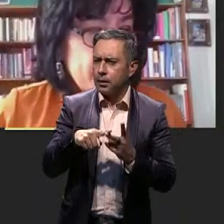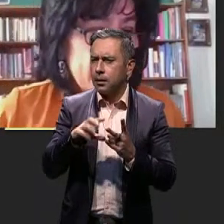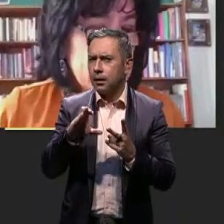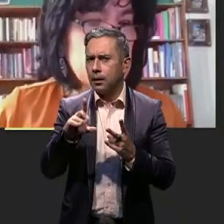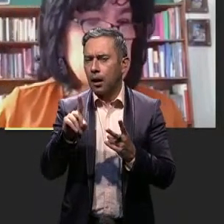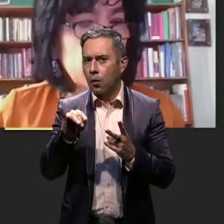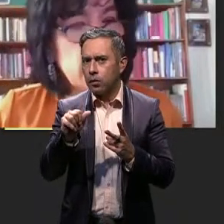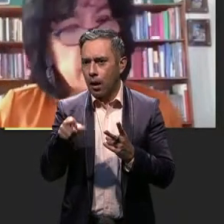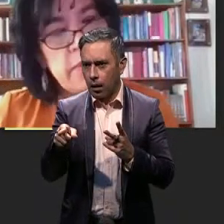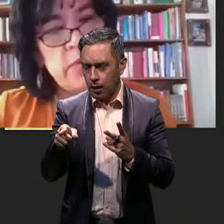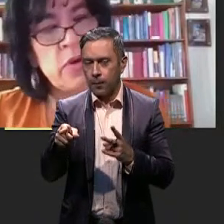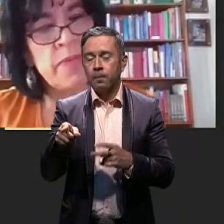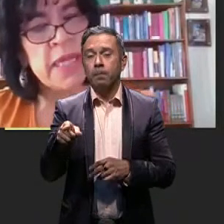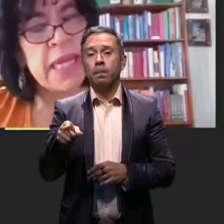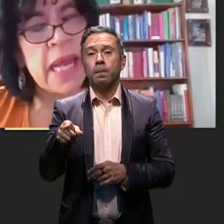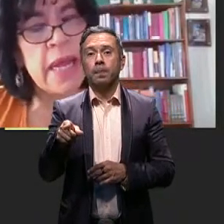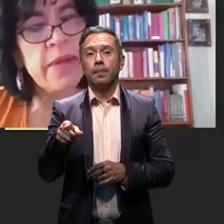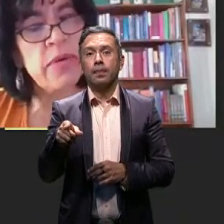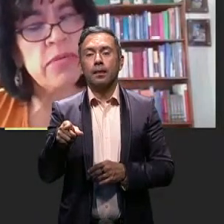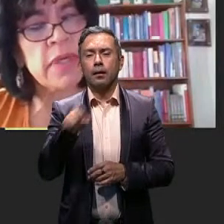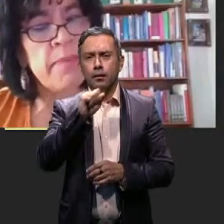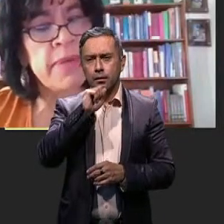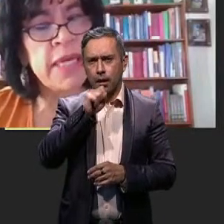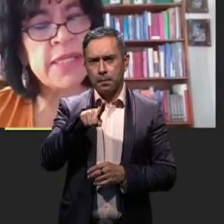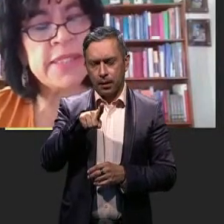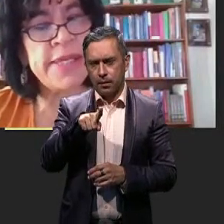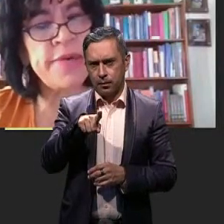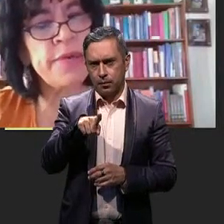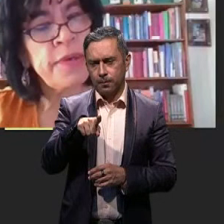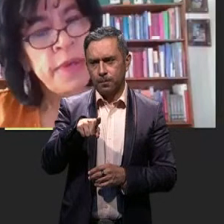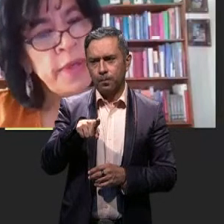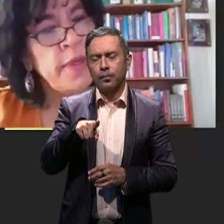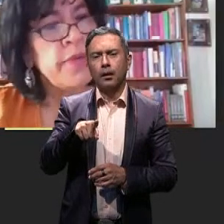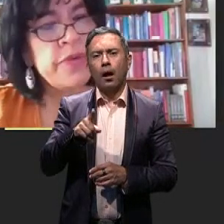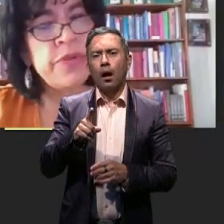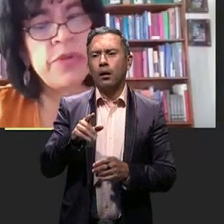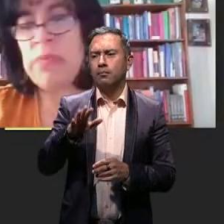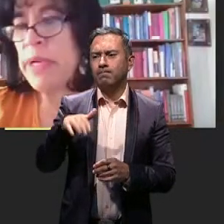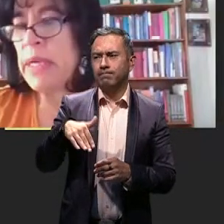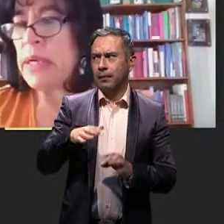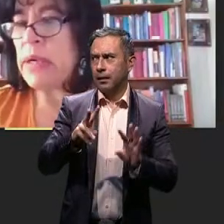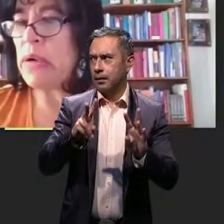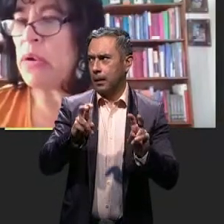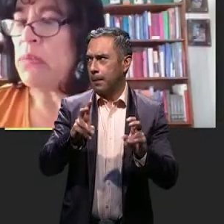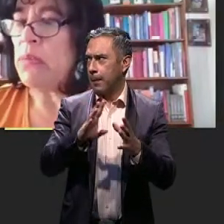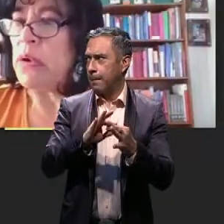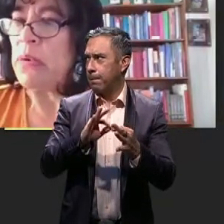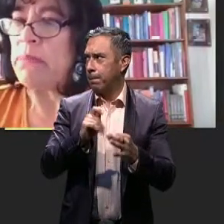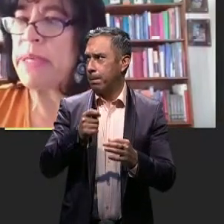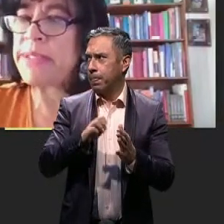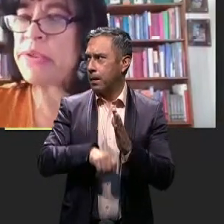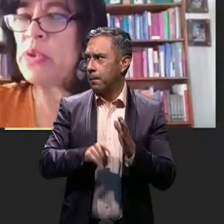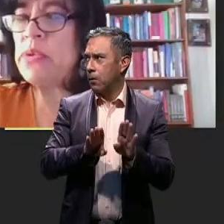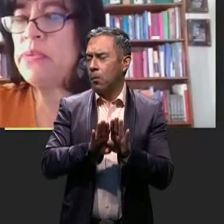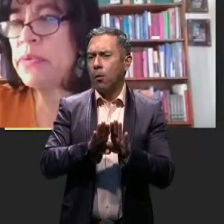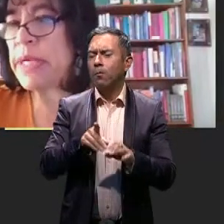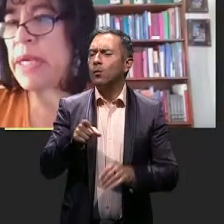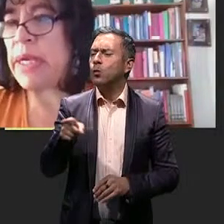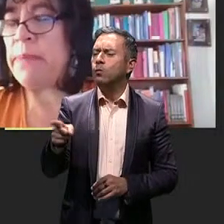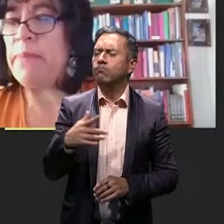También un comentario, you also sobre talked about